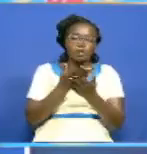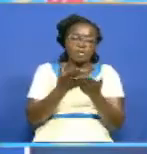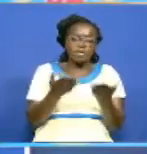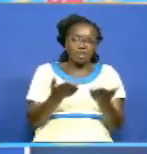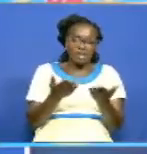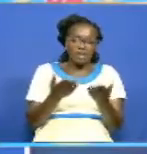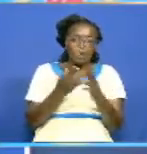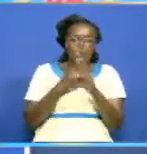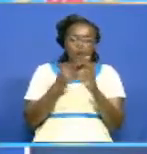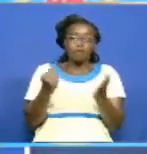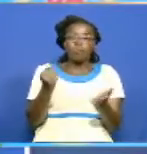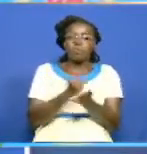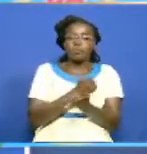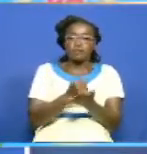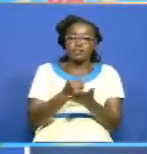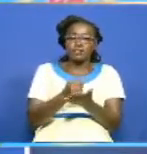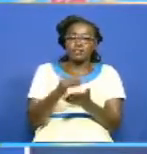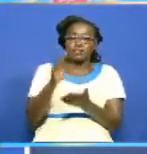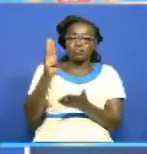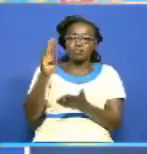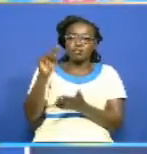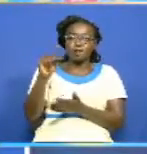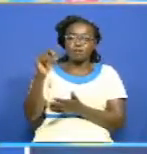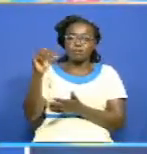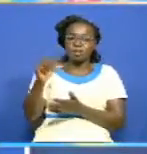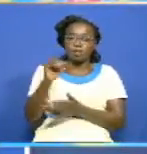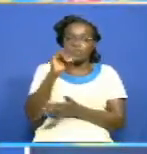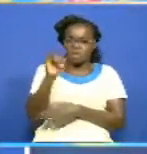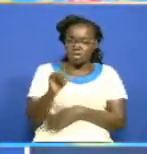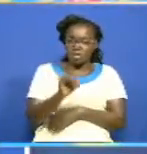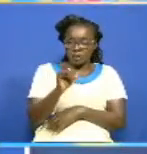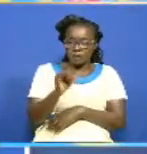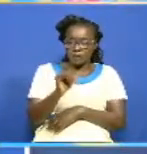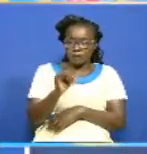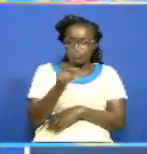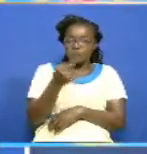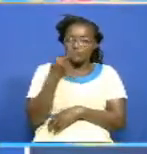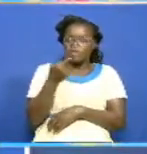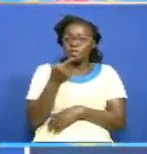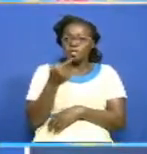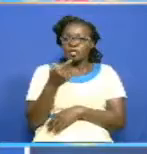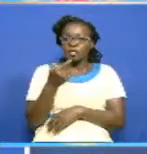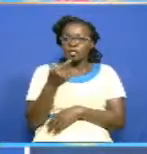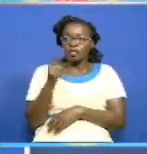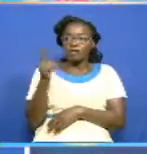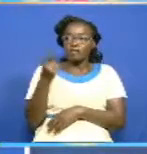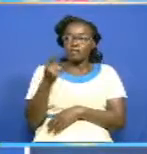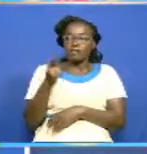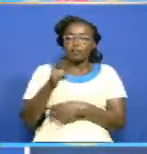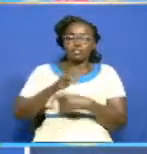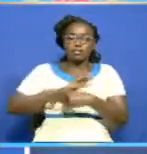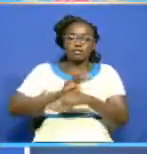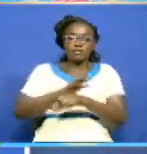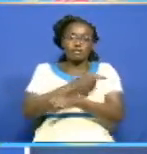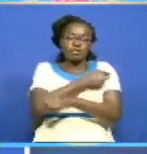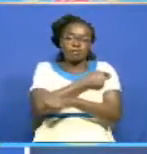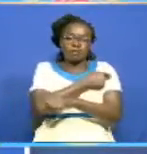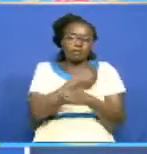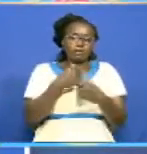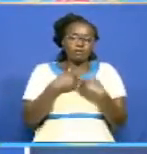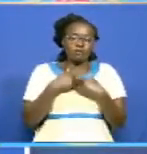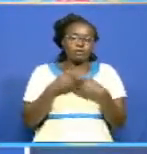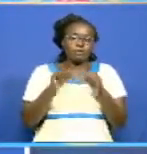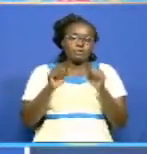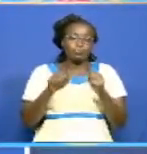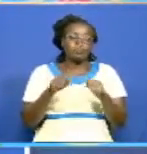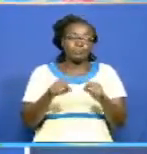report that's been published in BMJ, that's a British medical journal, that is telling us that once you get the COVID vaccine, it is possible,